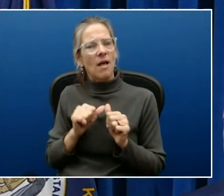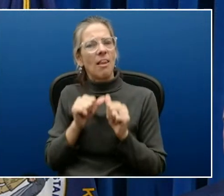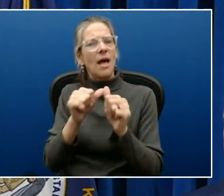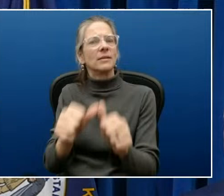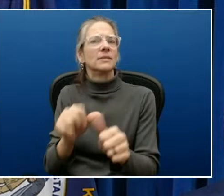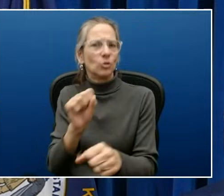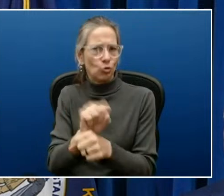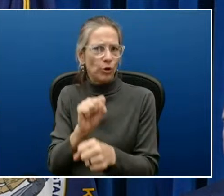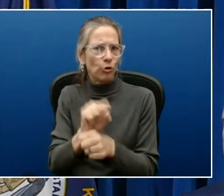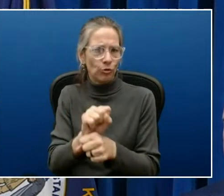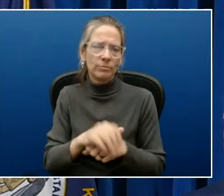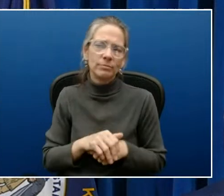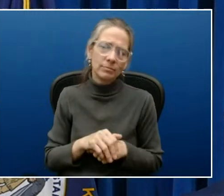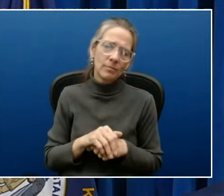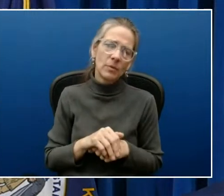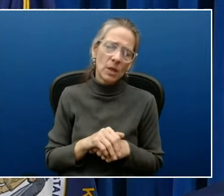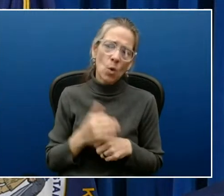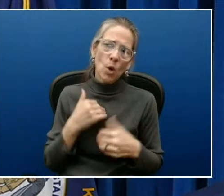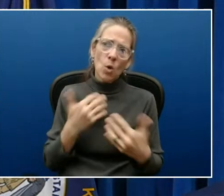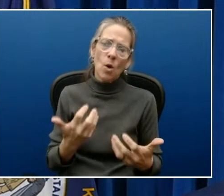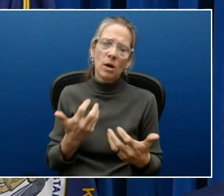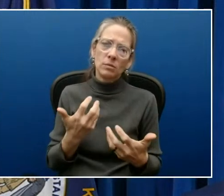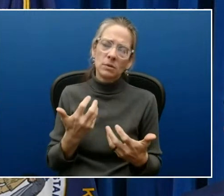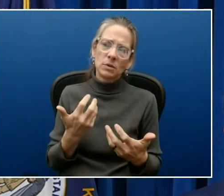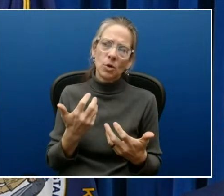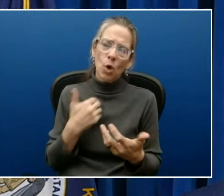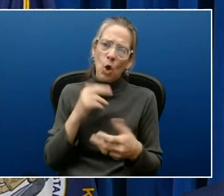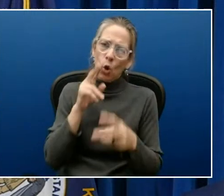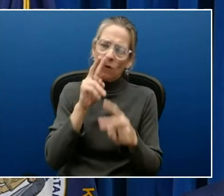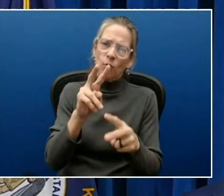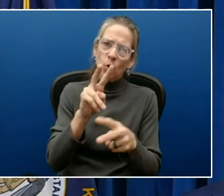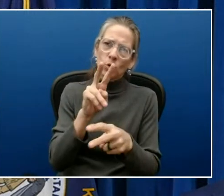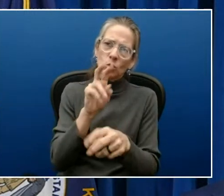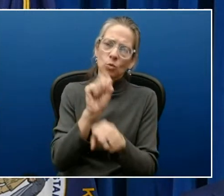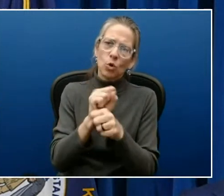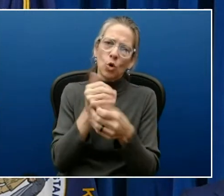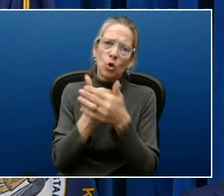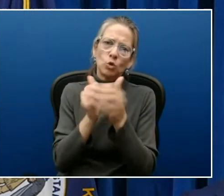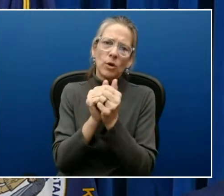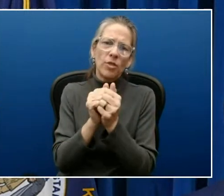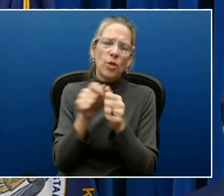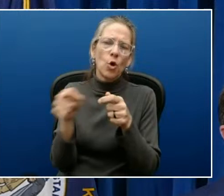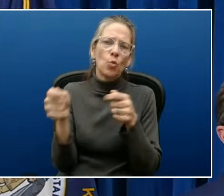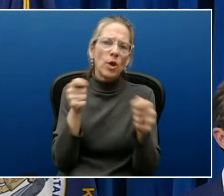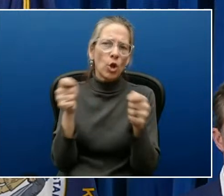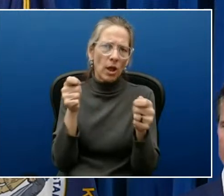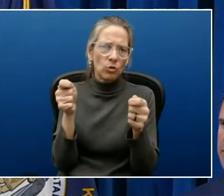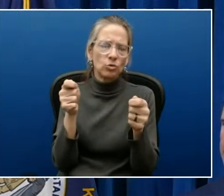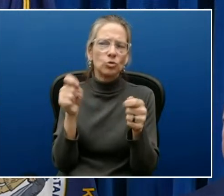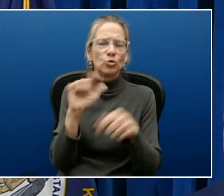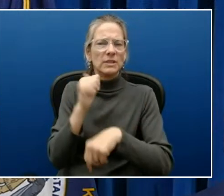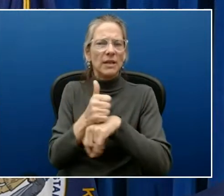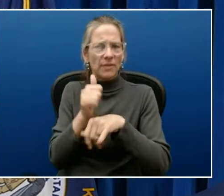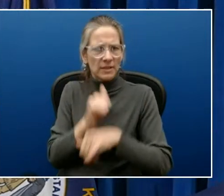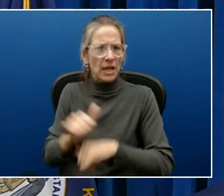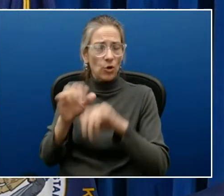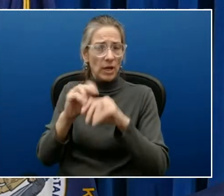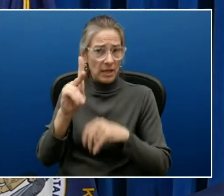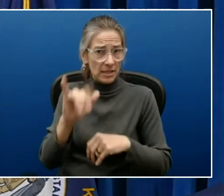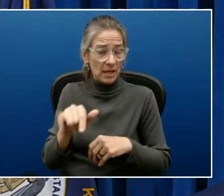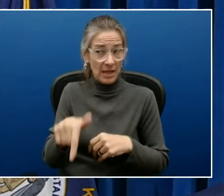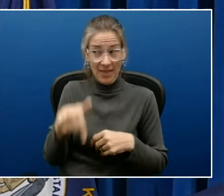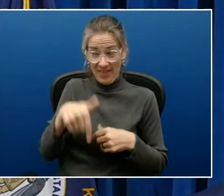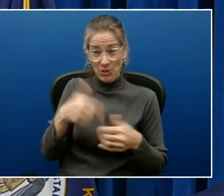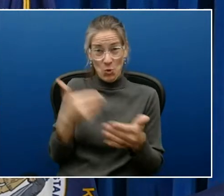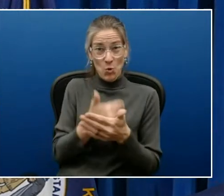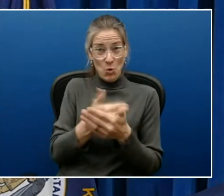We're also looking forward to working closely with regulators to help set the standard for high-quality medicine in Kentucky. This is a new industry here, and together